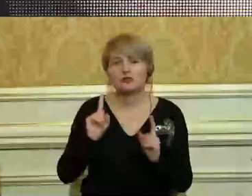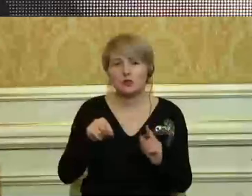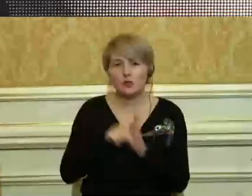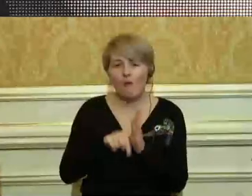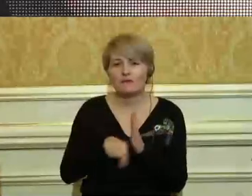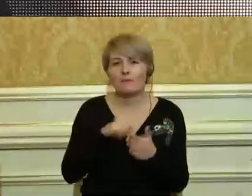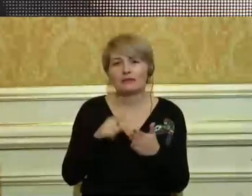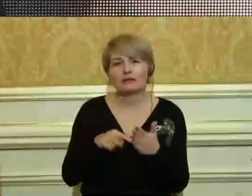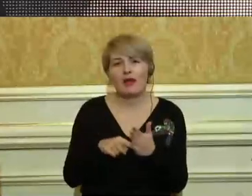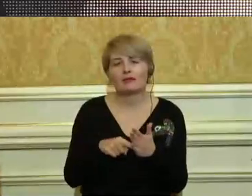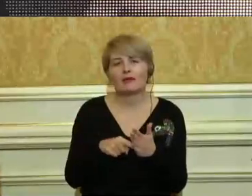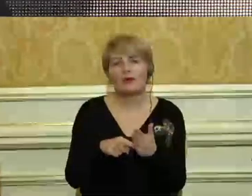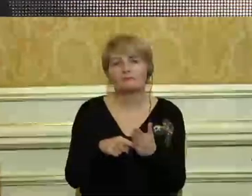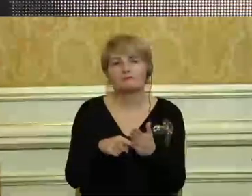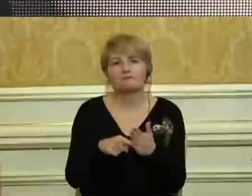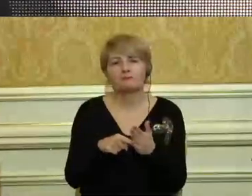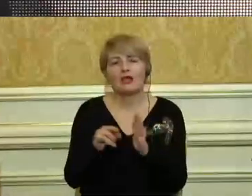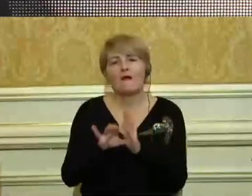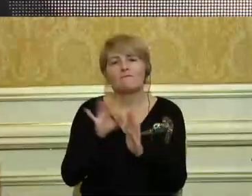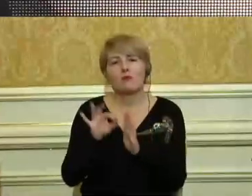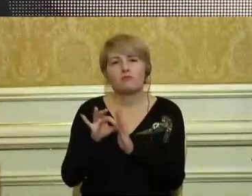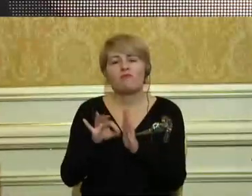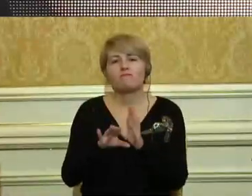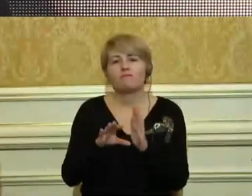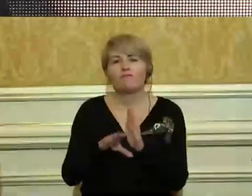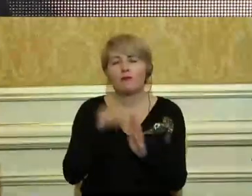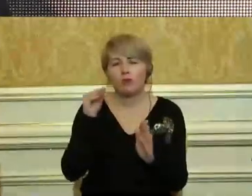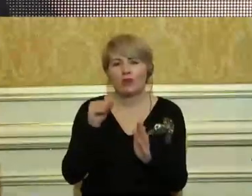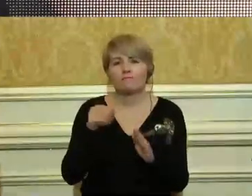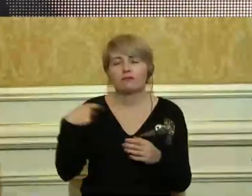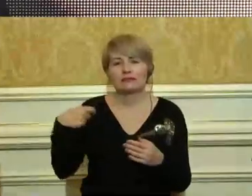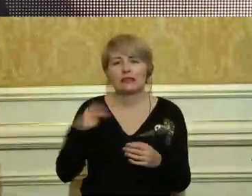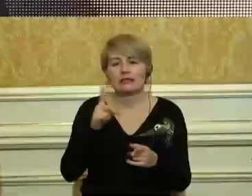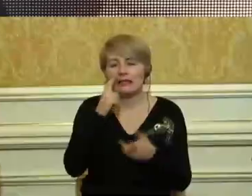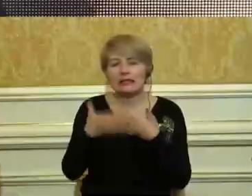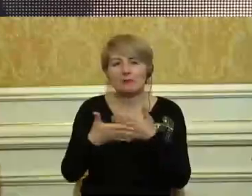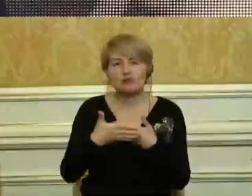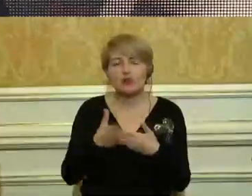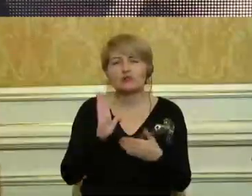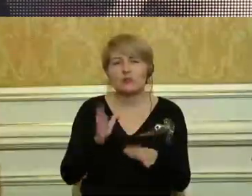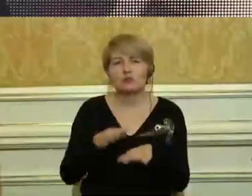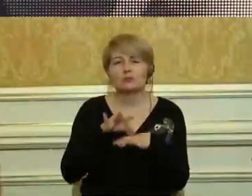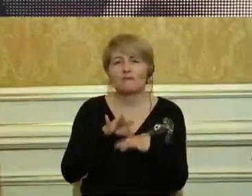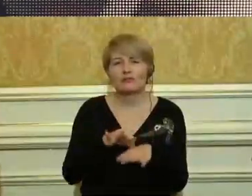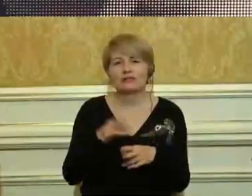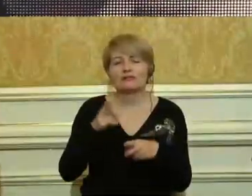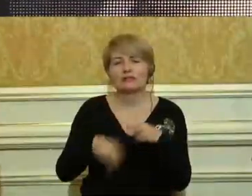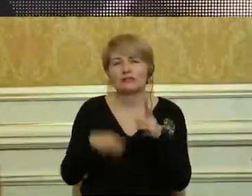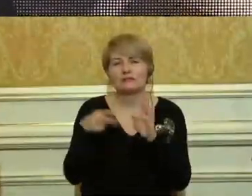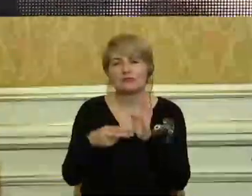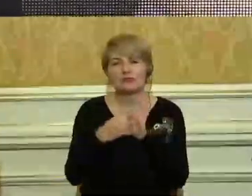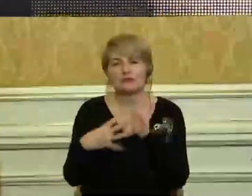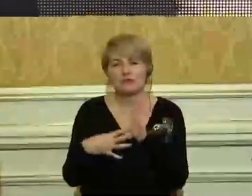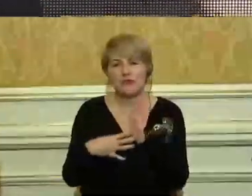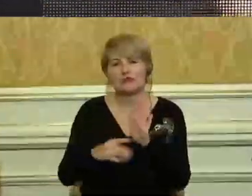forthcoming elections for the president, and that they will be held at the end of 2019 or the beginning of 2020. So we know that the